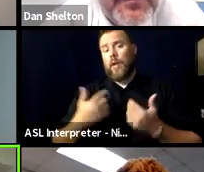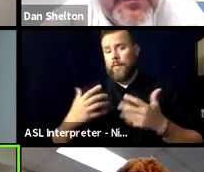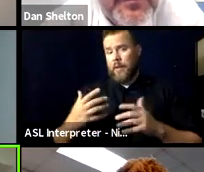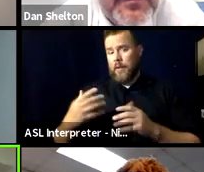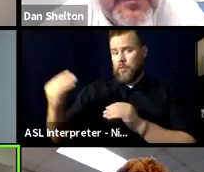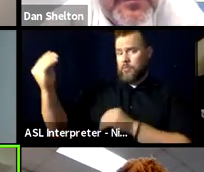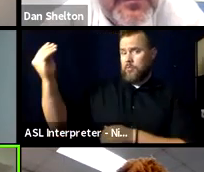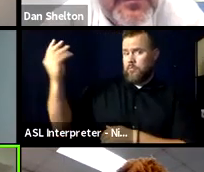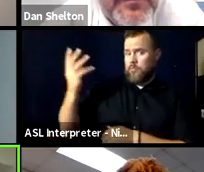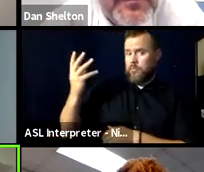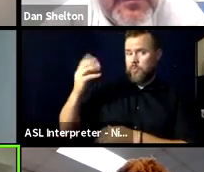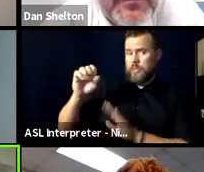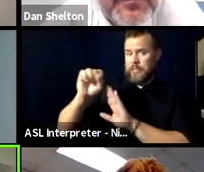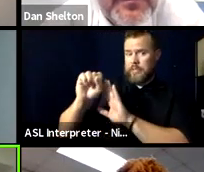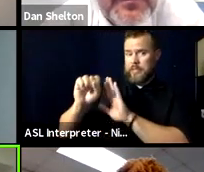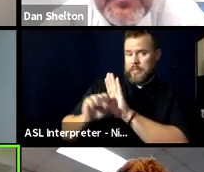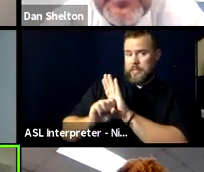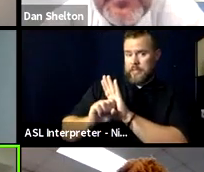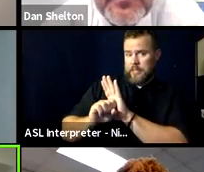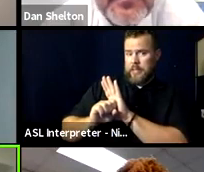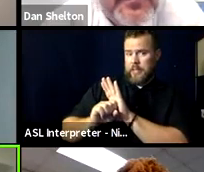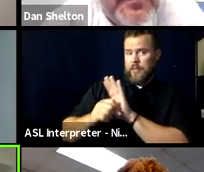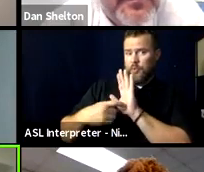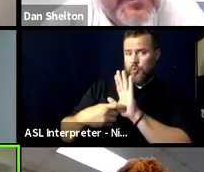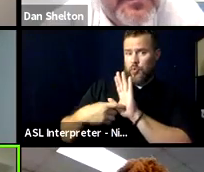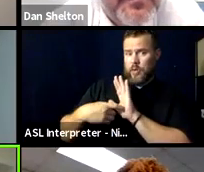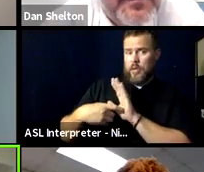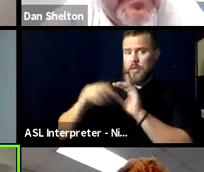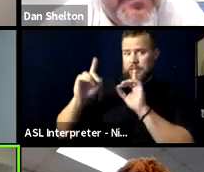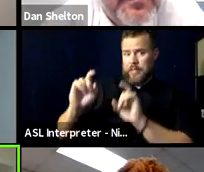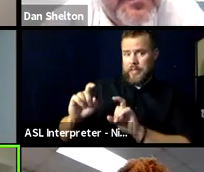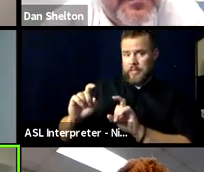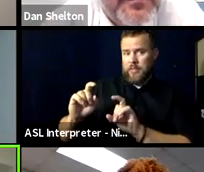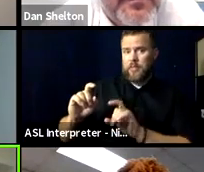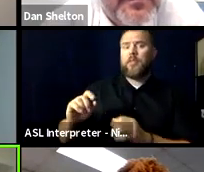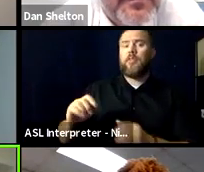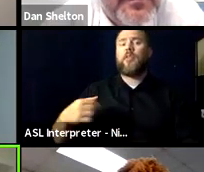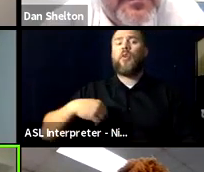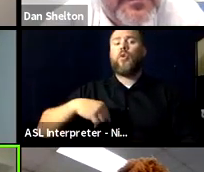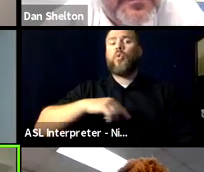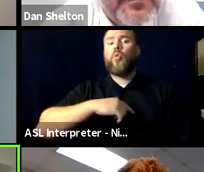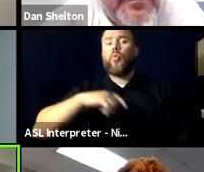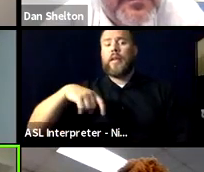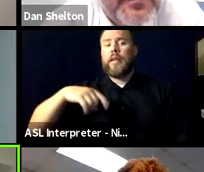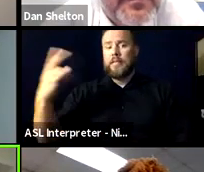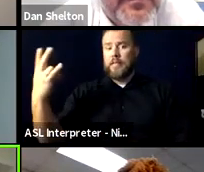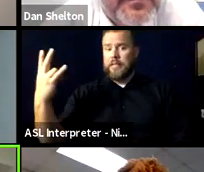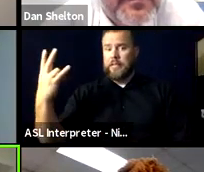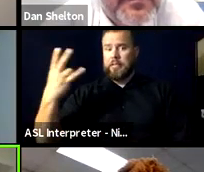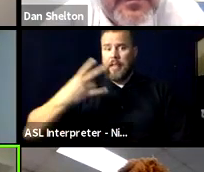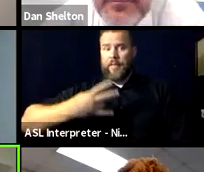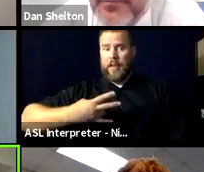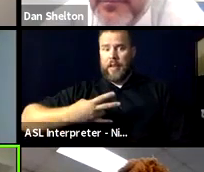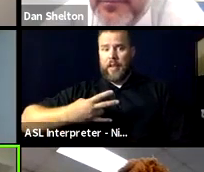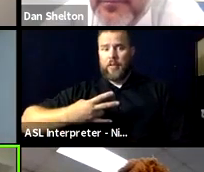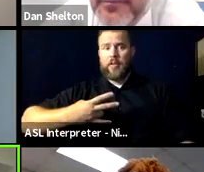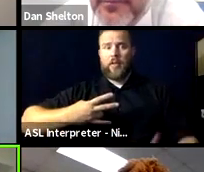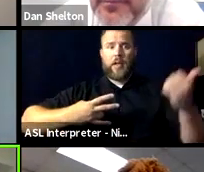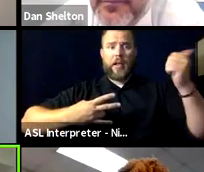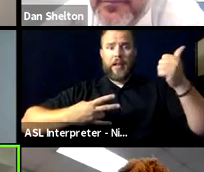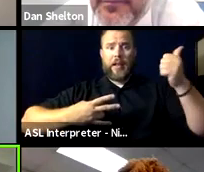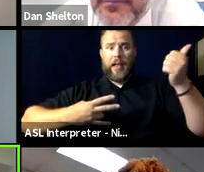around the statewide testing has been that we need 7 to 10 days prior to our